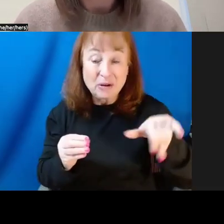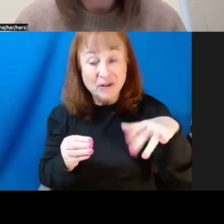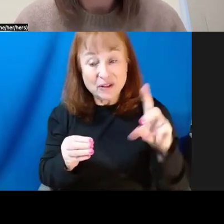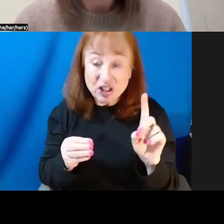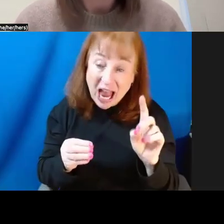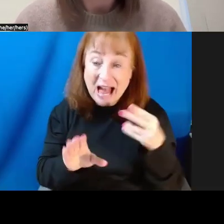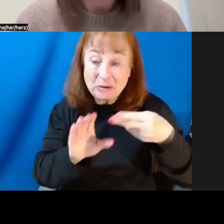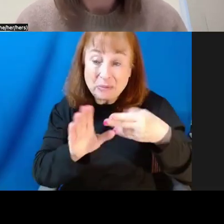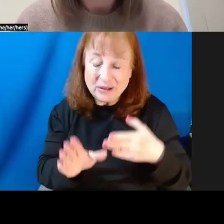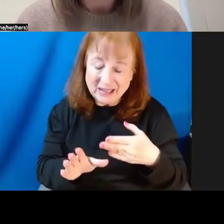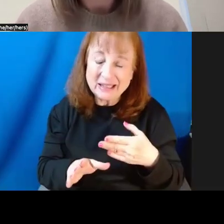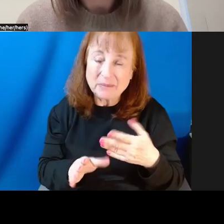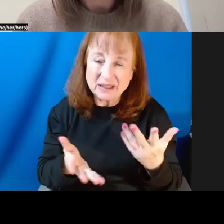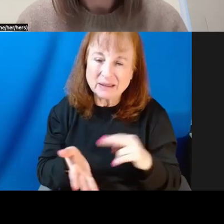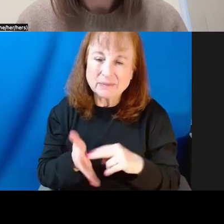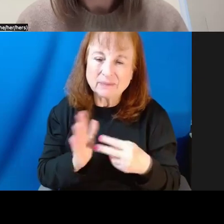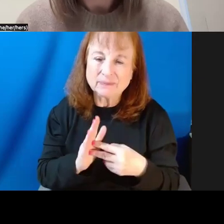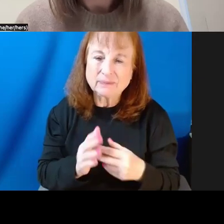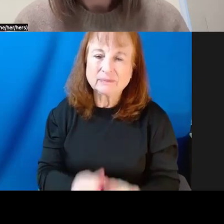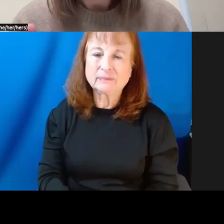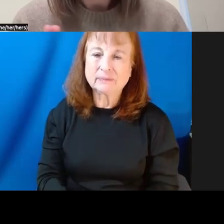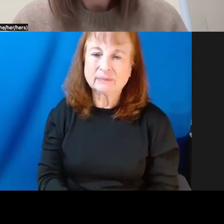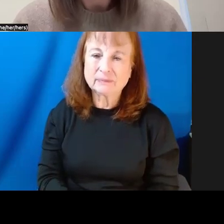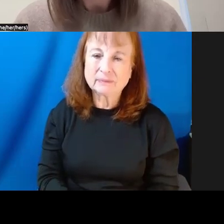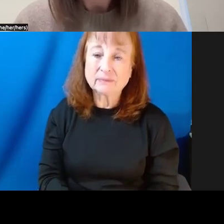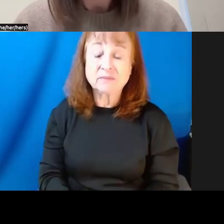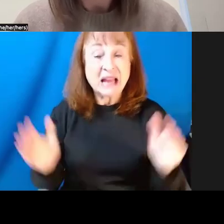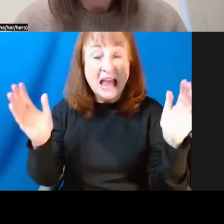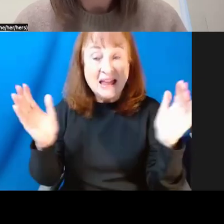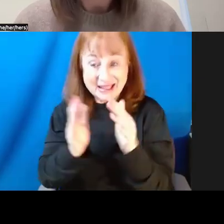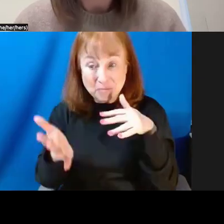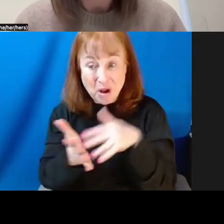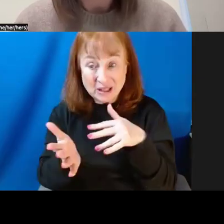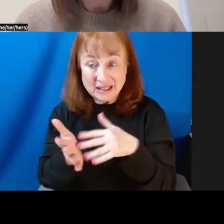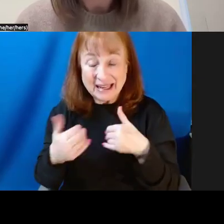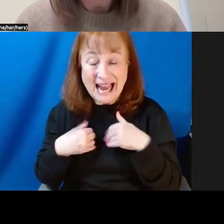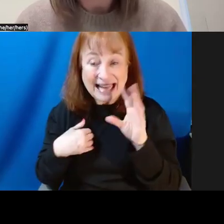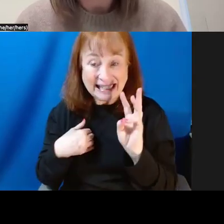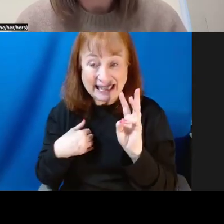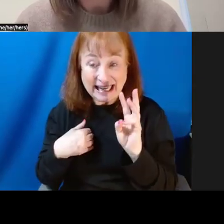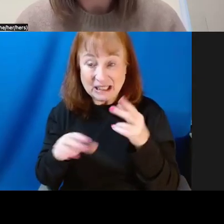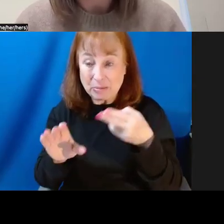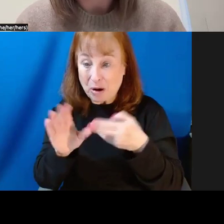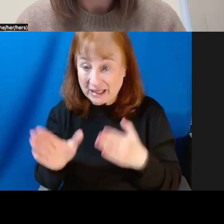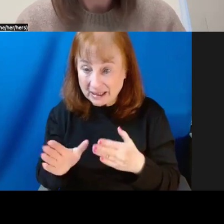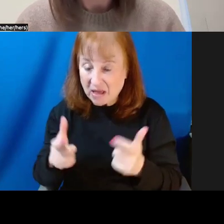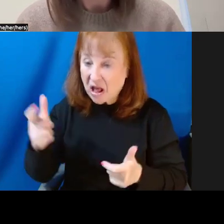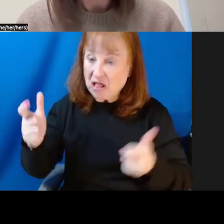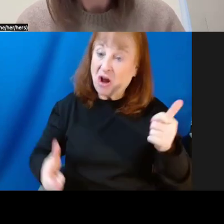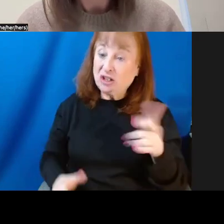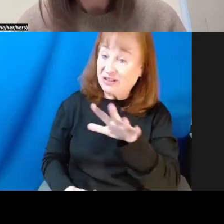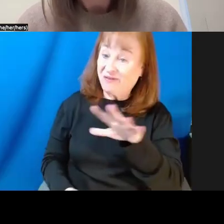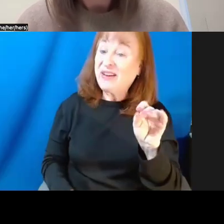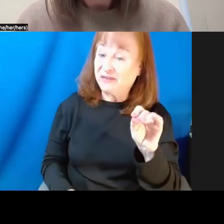from which these language samples were collected. The smallest study had 6 participants, and the largest had